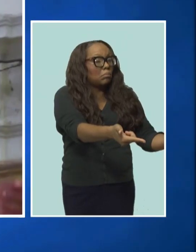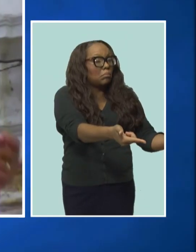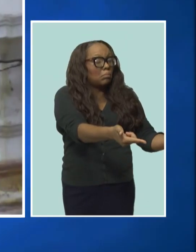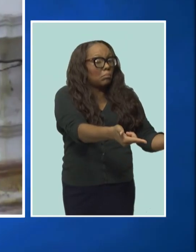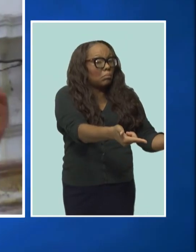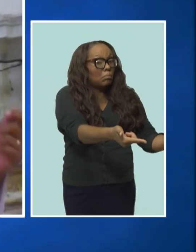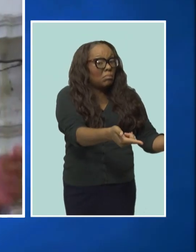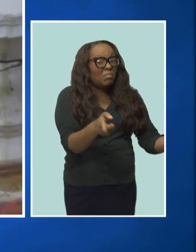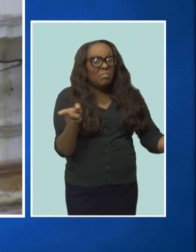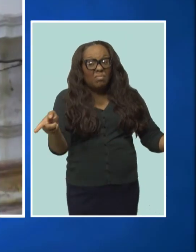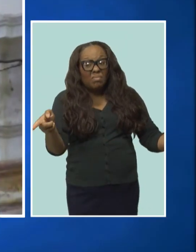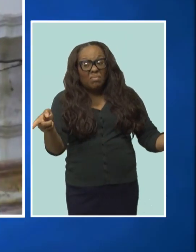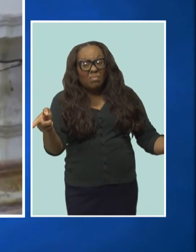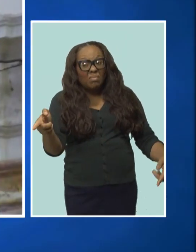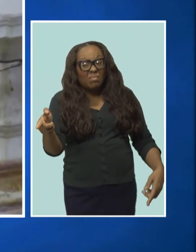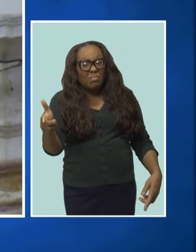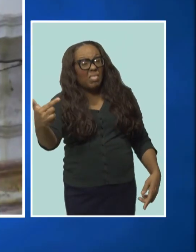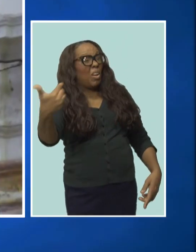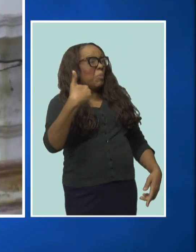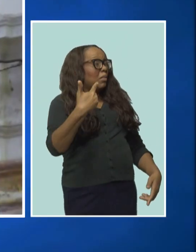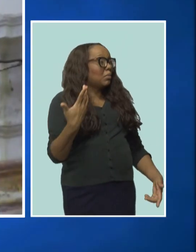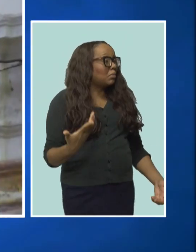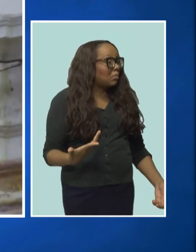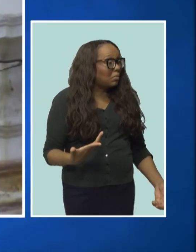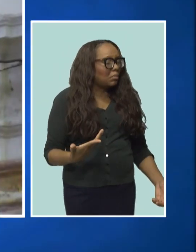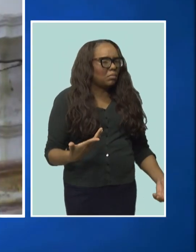And so the turmoil continues.